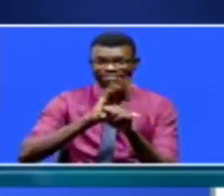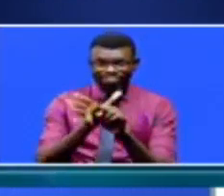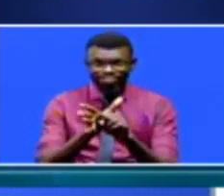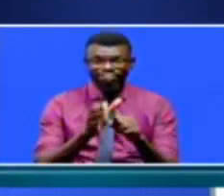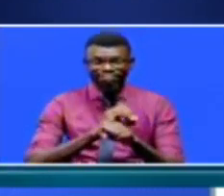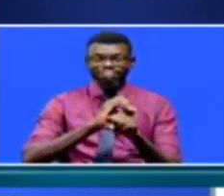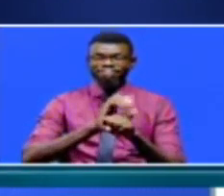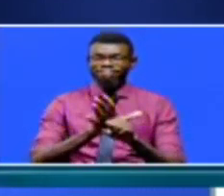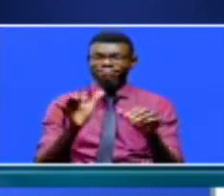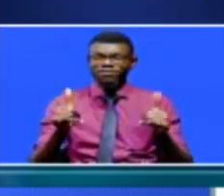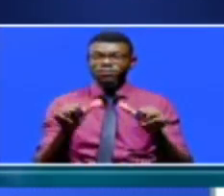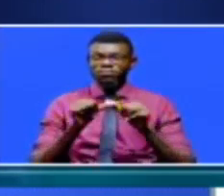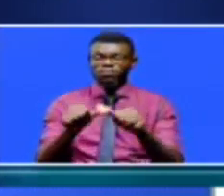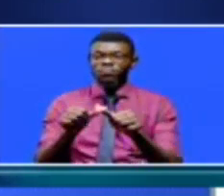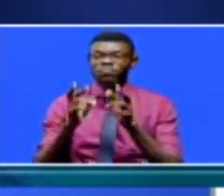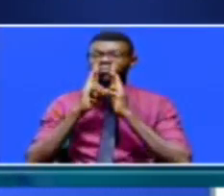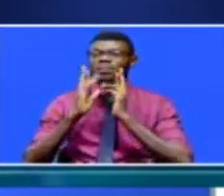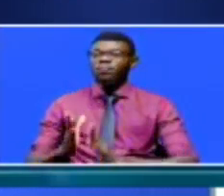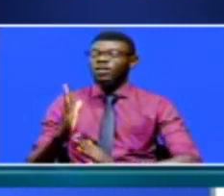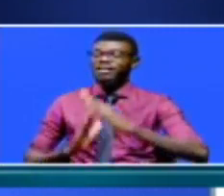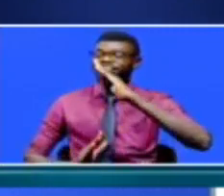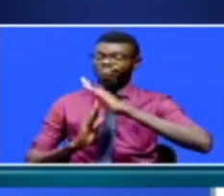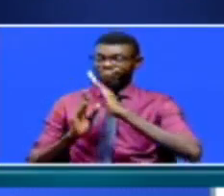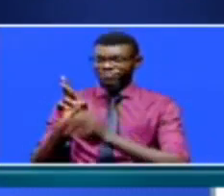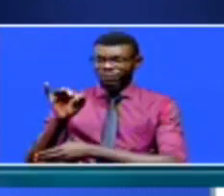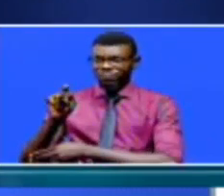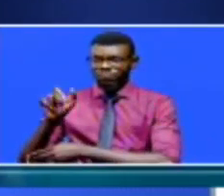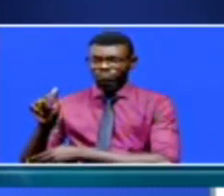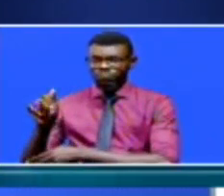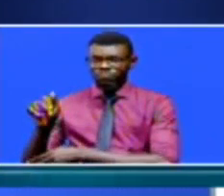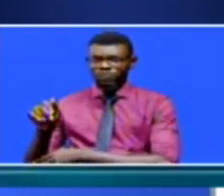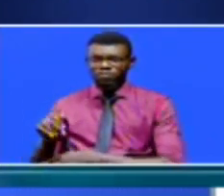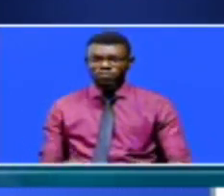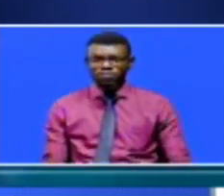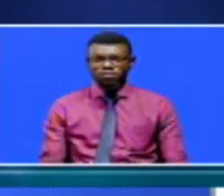tonight with KTN senior reporter Rita Tinina.